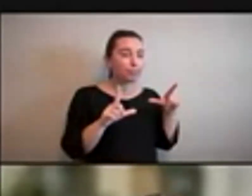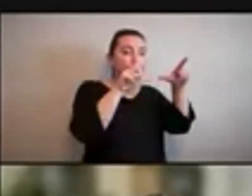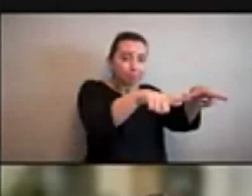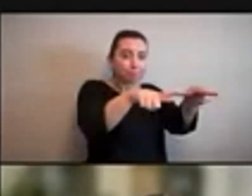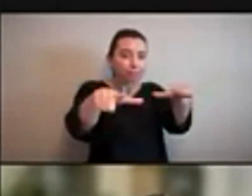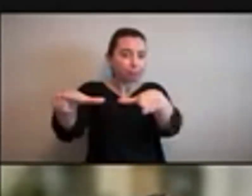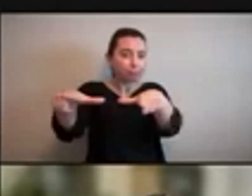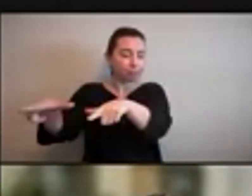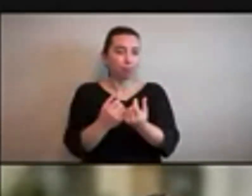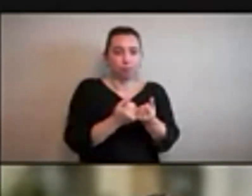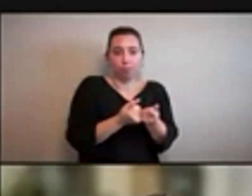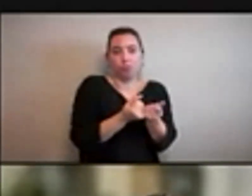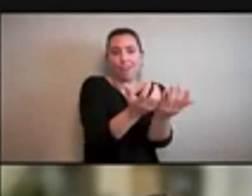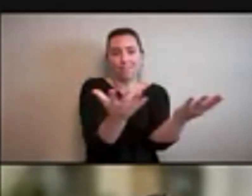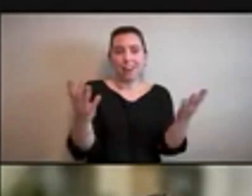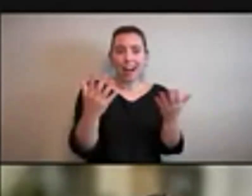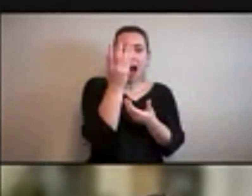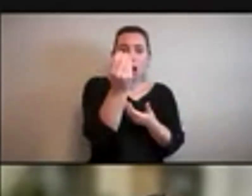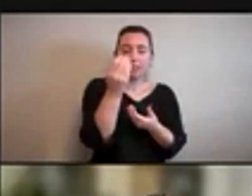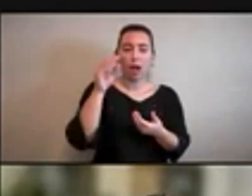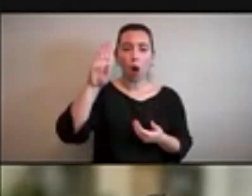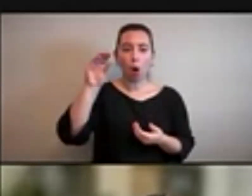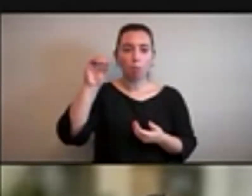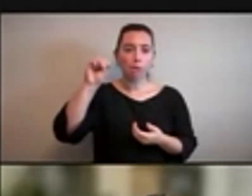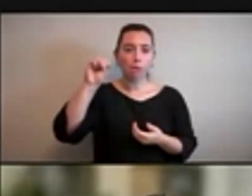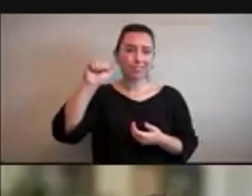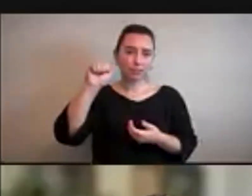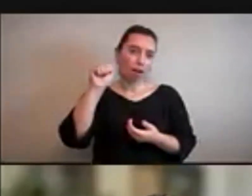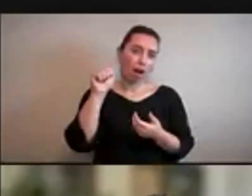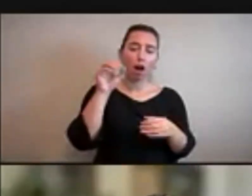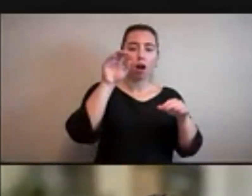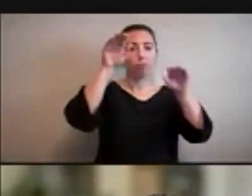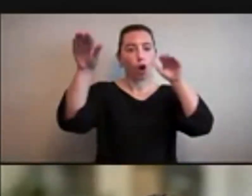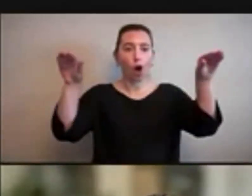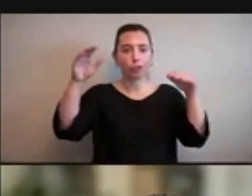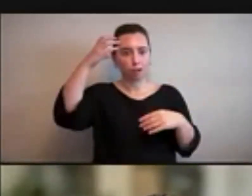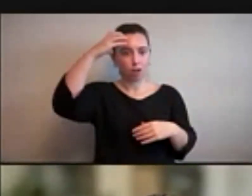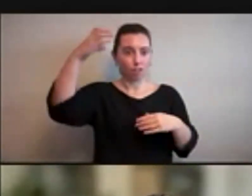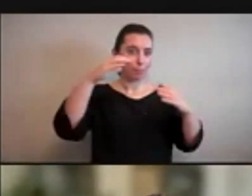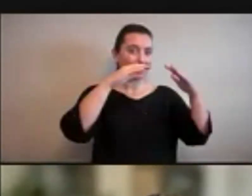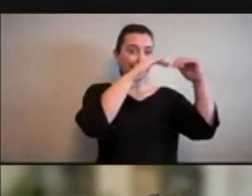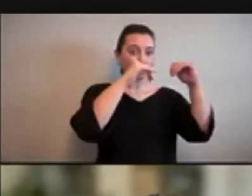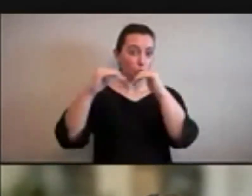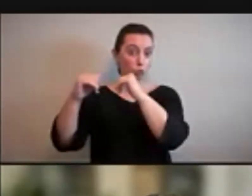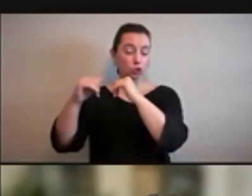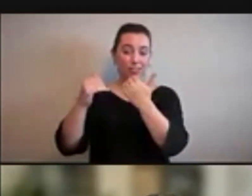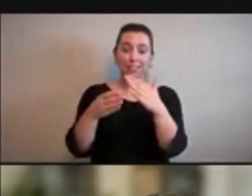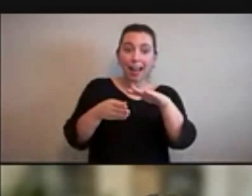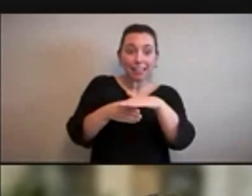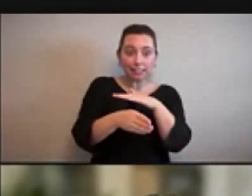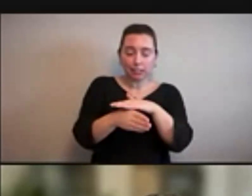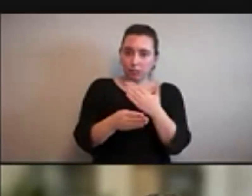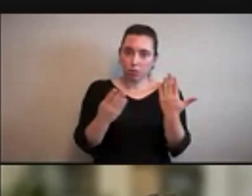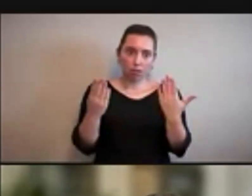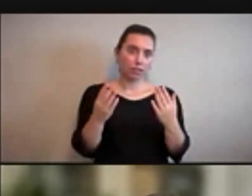it outside BOSA to other federal institutions. And there, the accessibility desk was involved virtually from the start